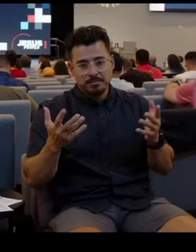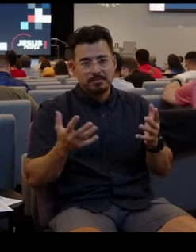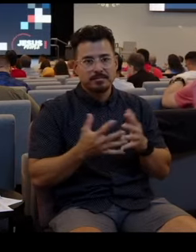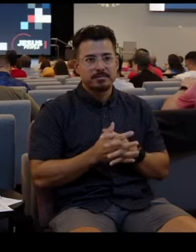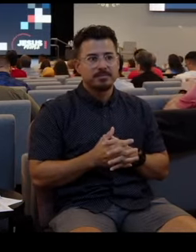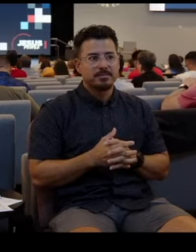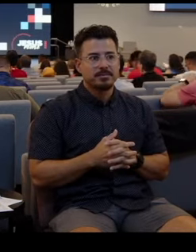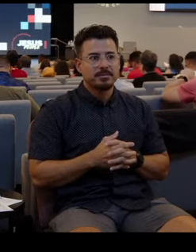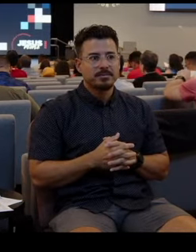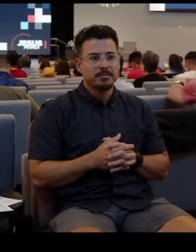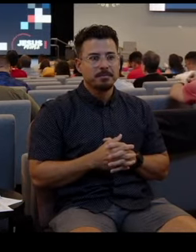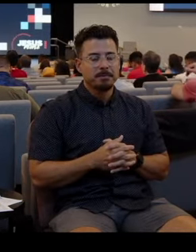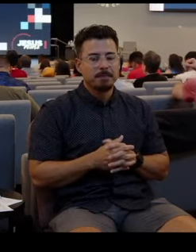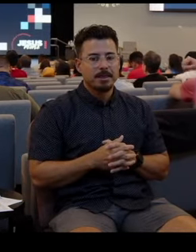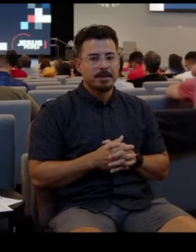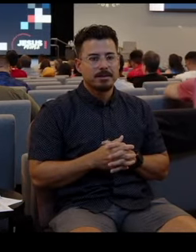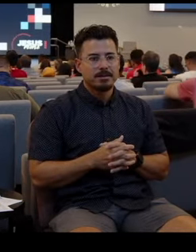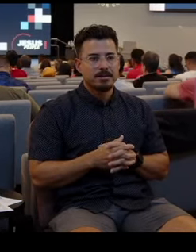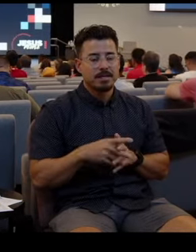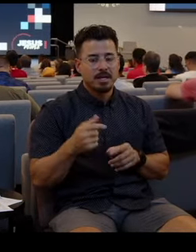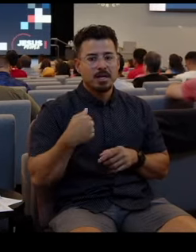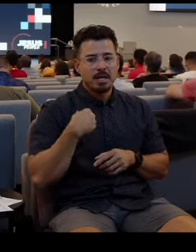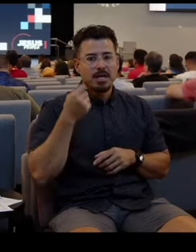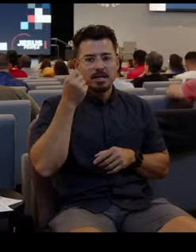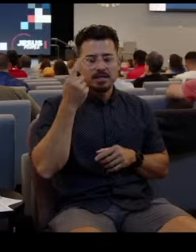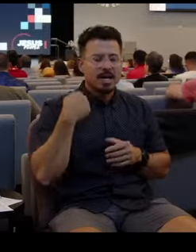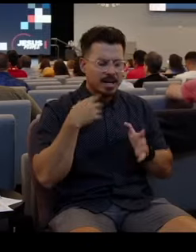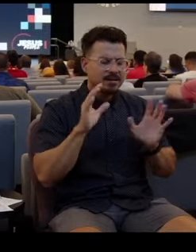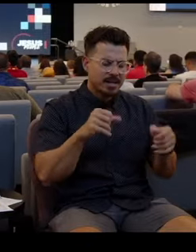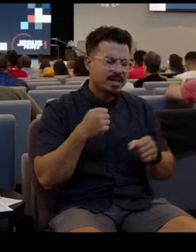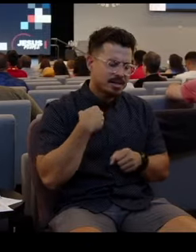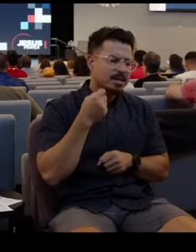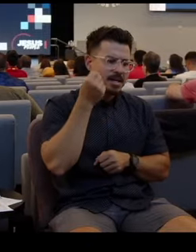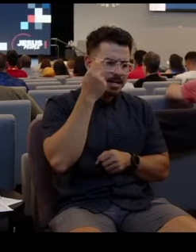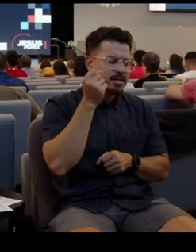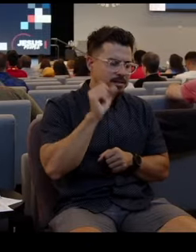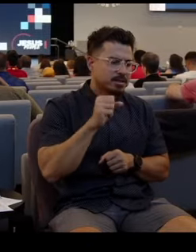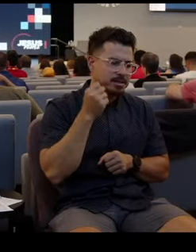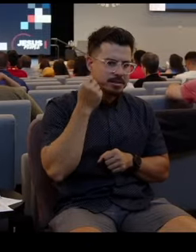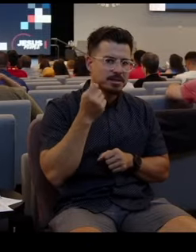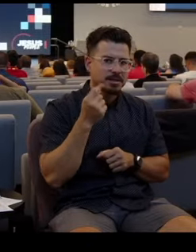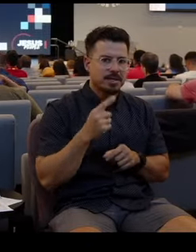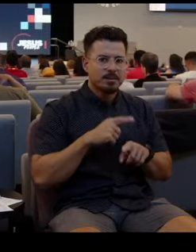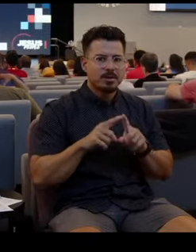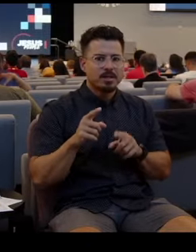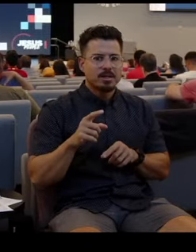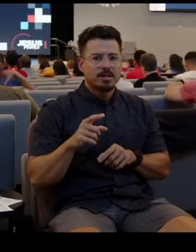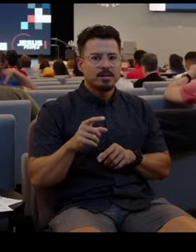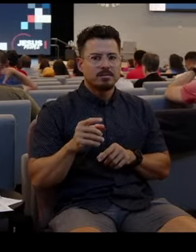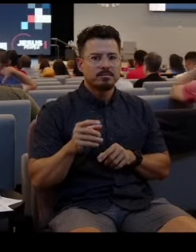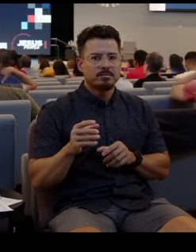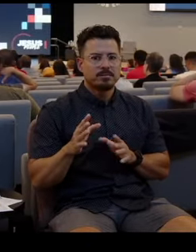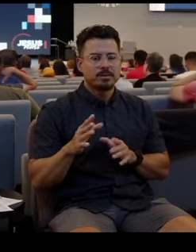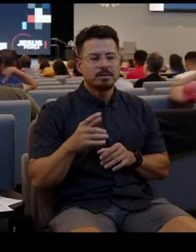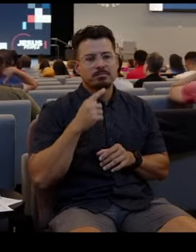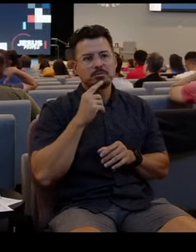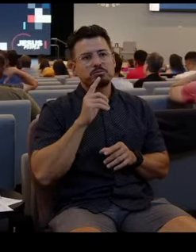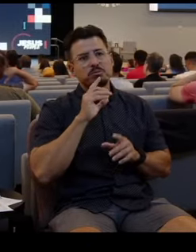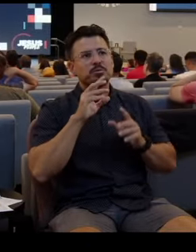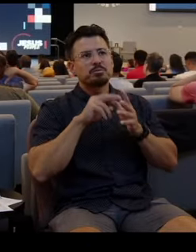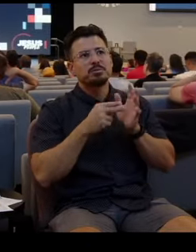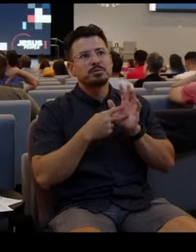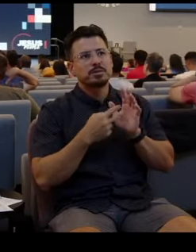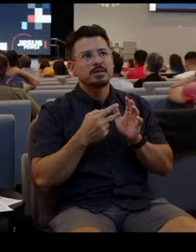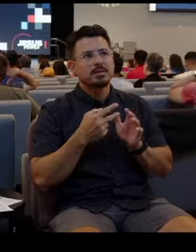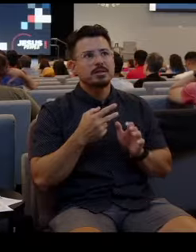you know, and I understand this. Listen, I understand this totally. was, they basically in a nutshell didn't want